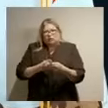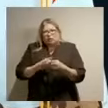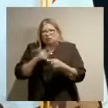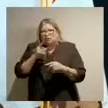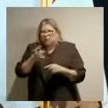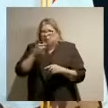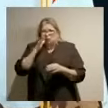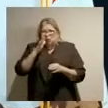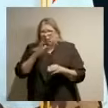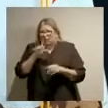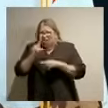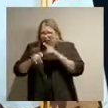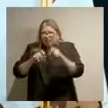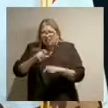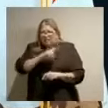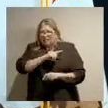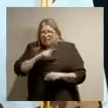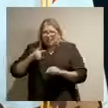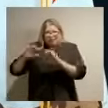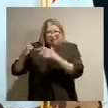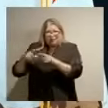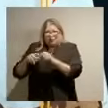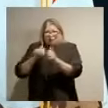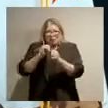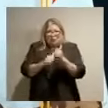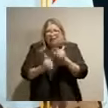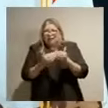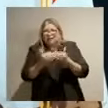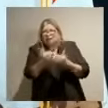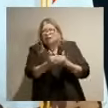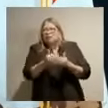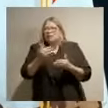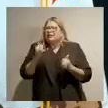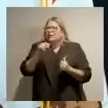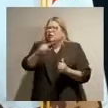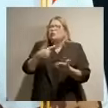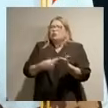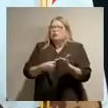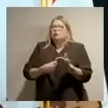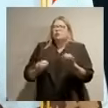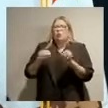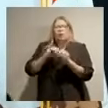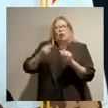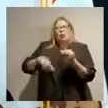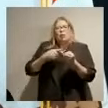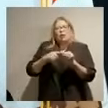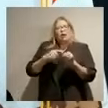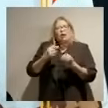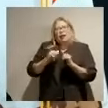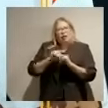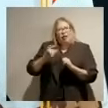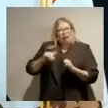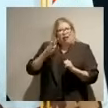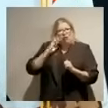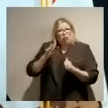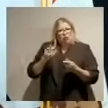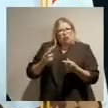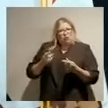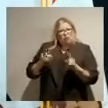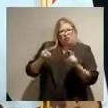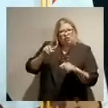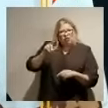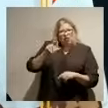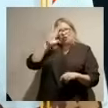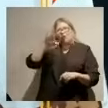to be asking the legislature to pass in the coming weeks? And could you talk a little bit more about how exactly that would work? I know you did touch on some